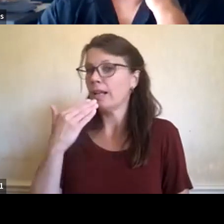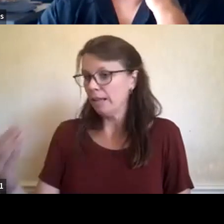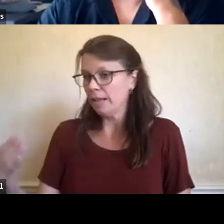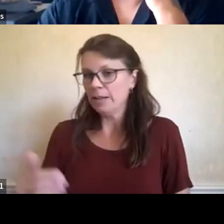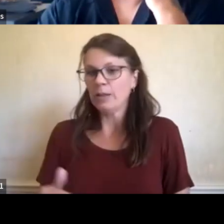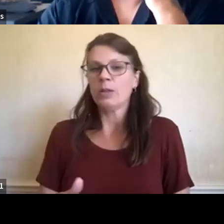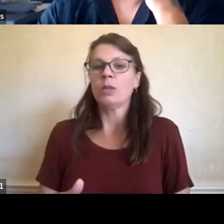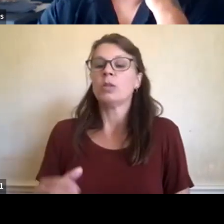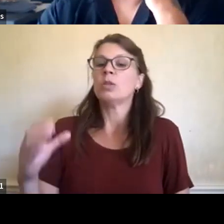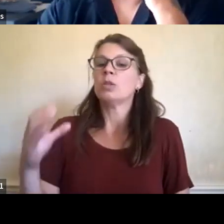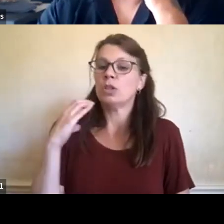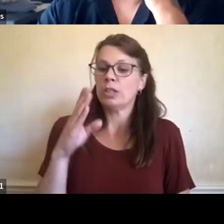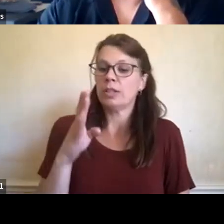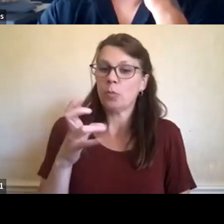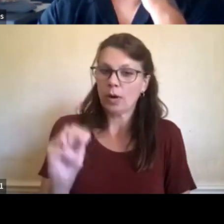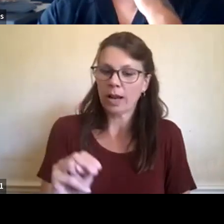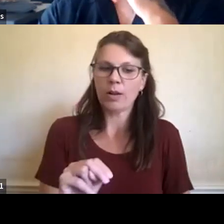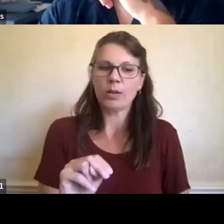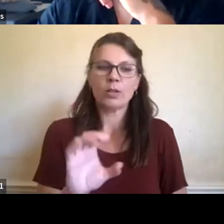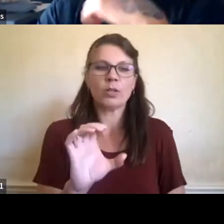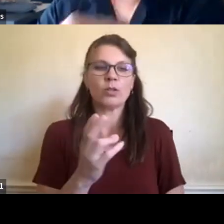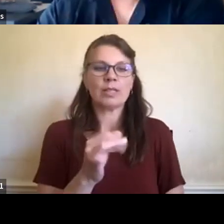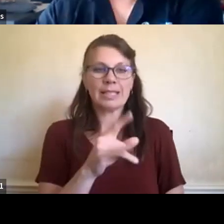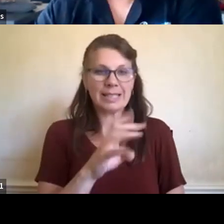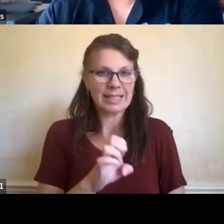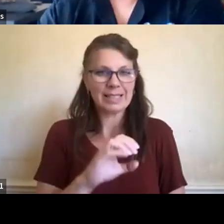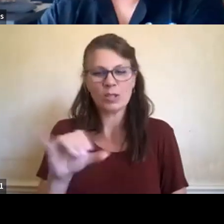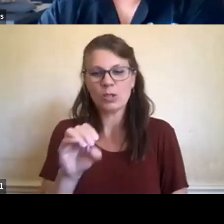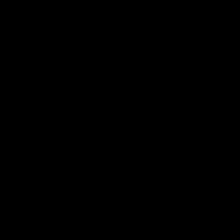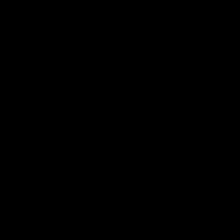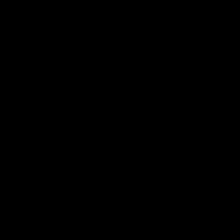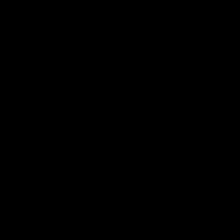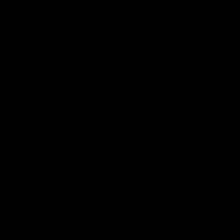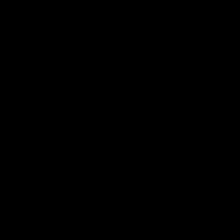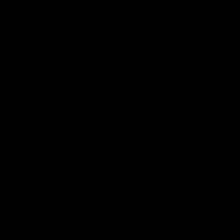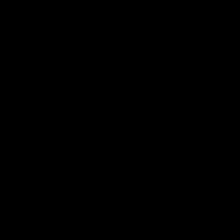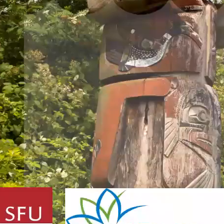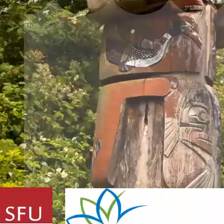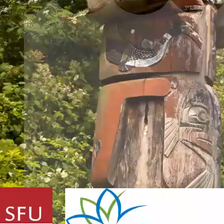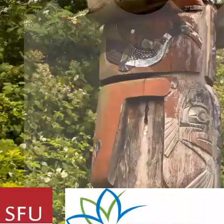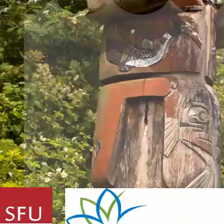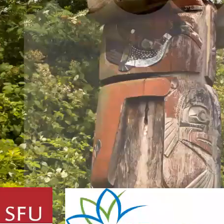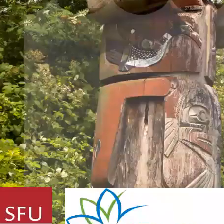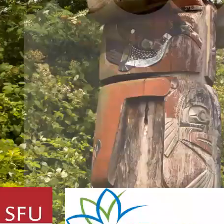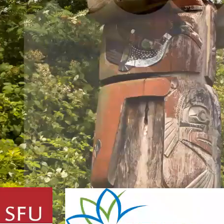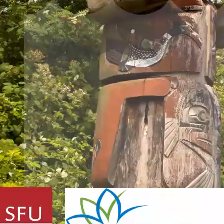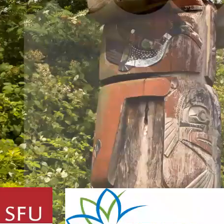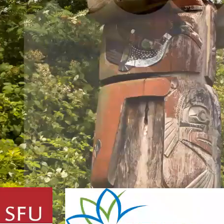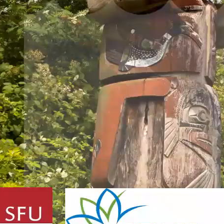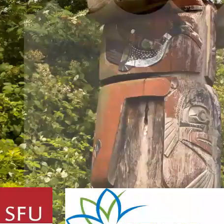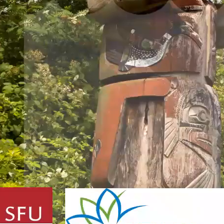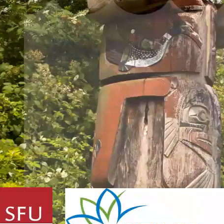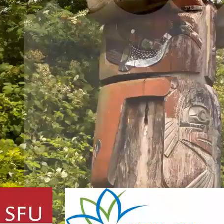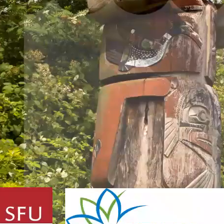chief Brown, uh, Christine, Joanne, Corey, Angela, um, everyone for joining us today.